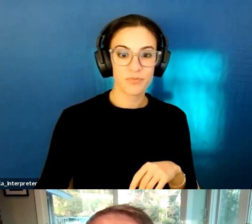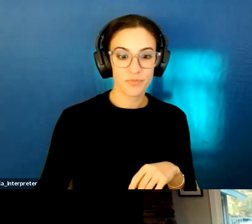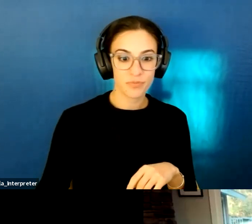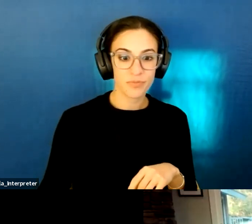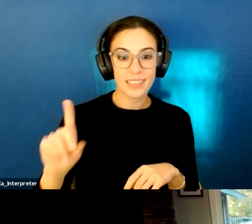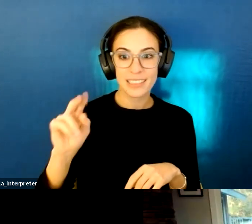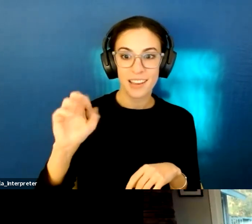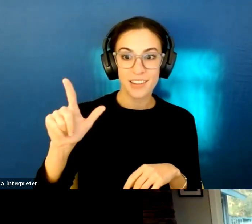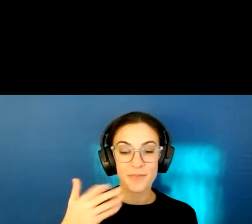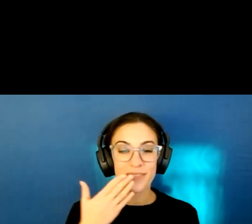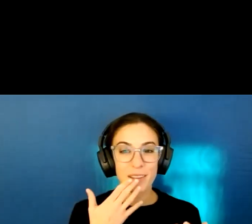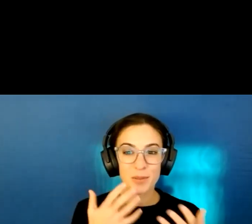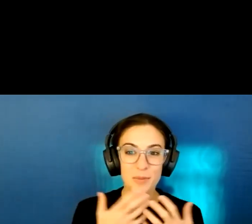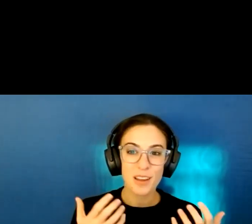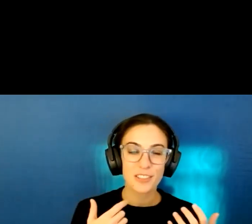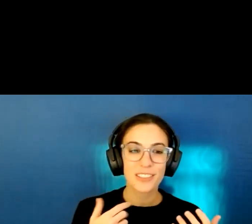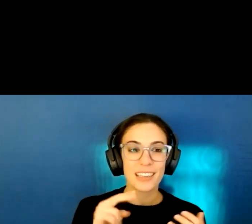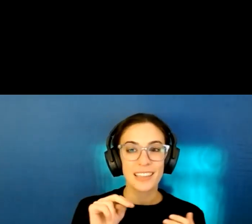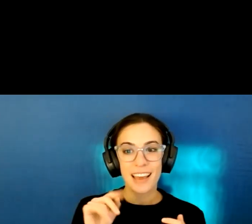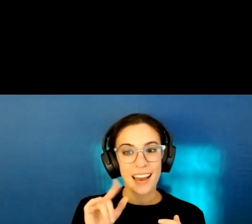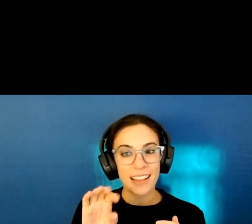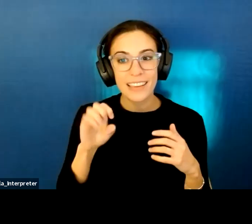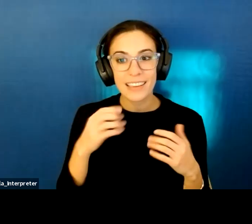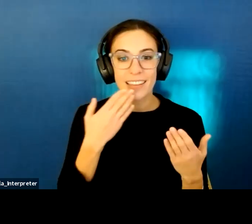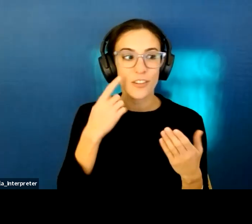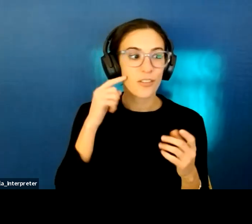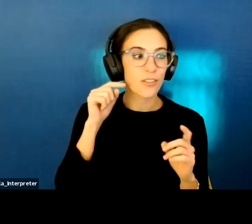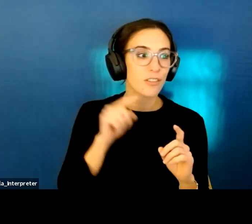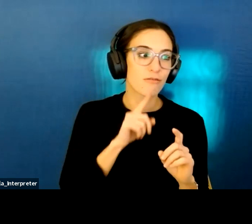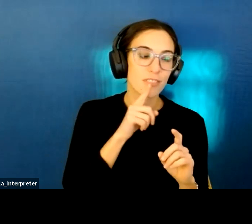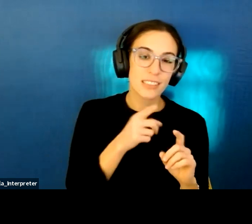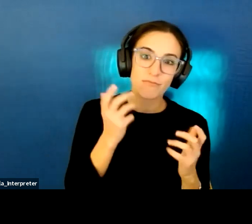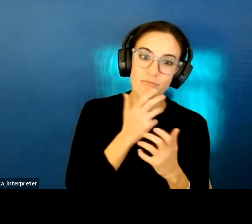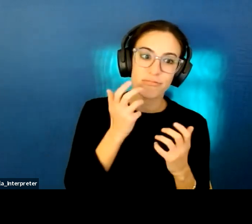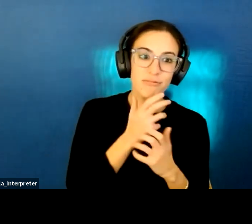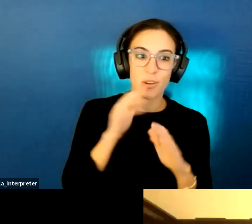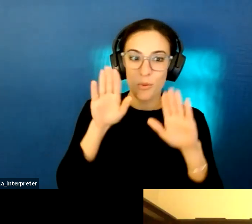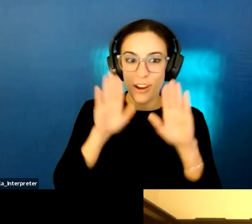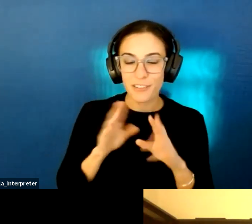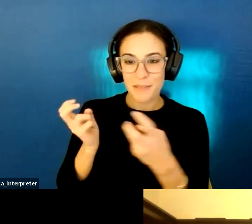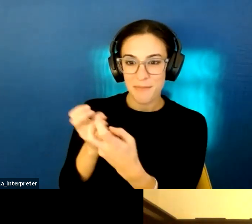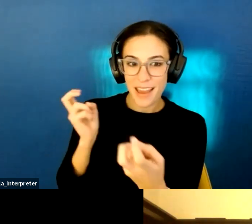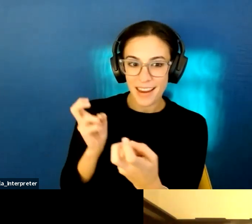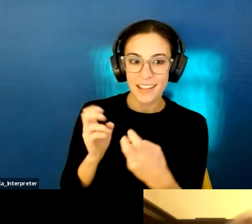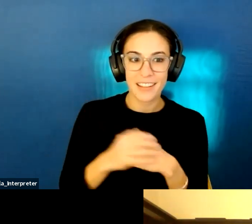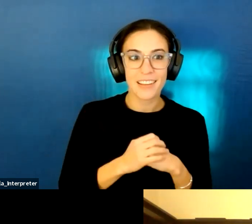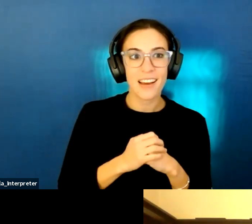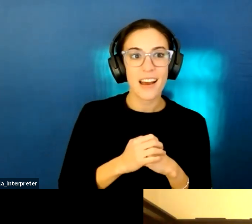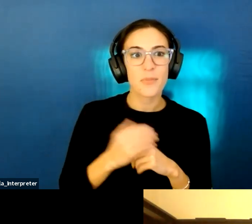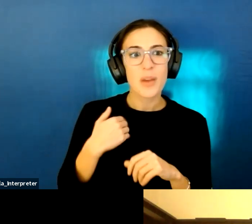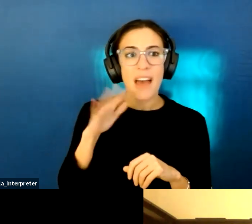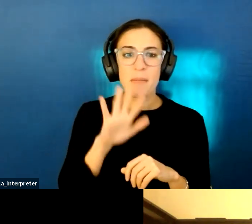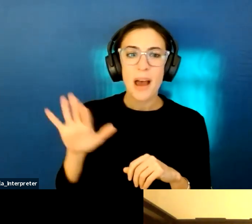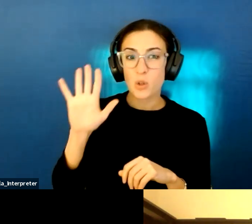Great. Thanks so much, Natalie. Thanks for the really, really wonderful panel. We have about